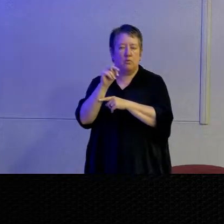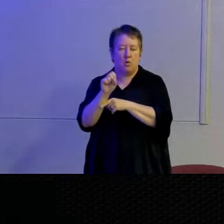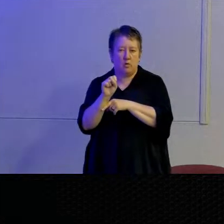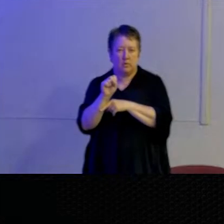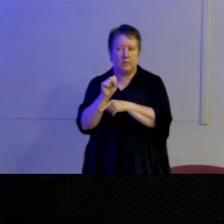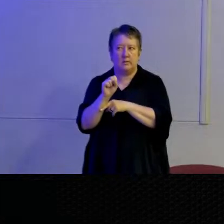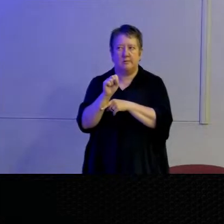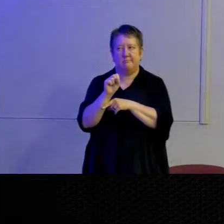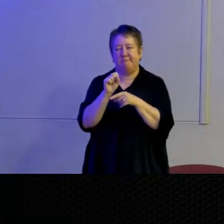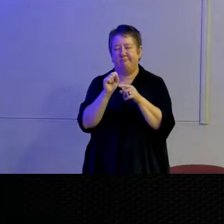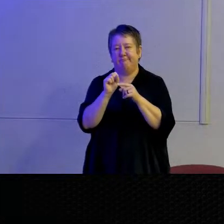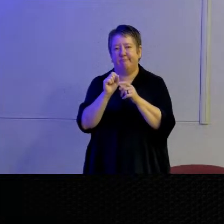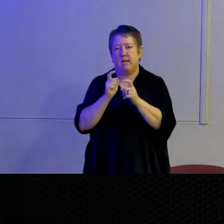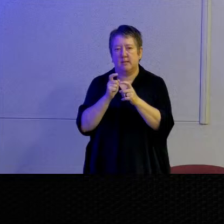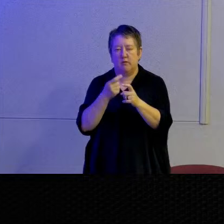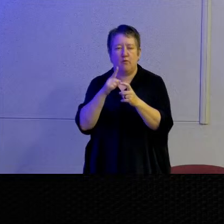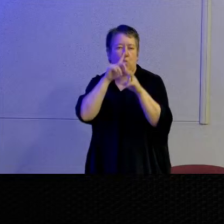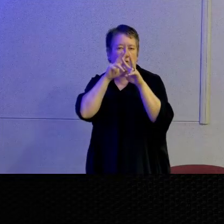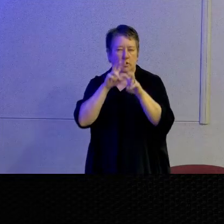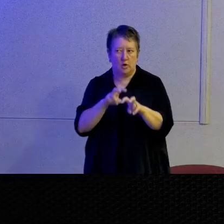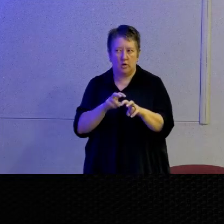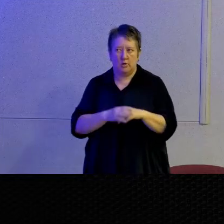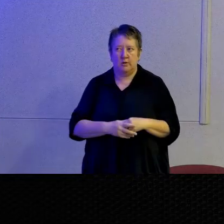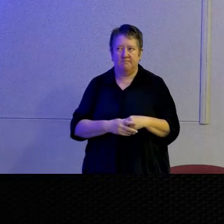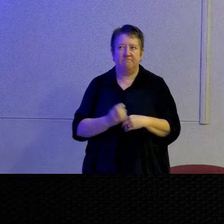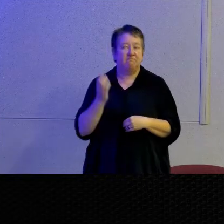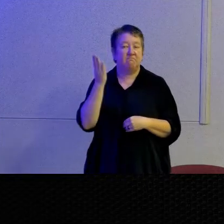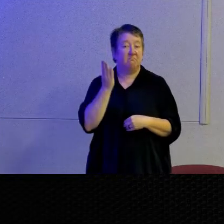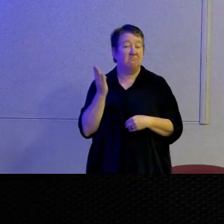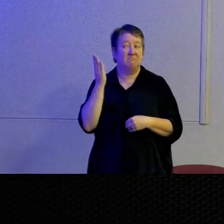for research. And these are